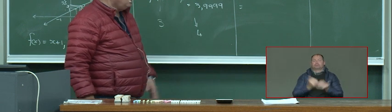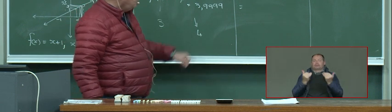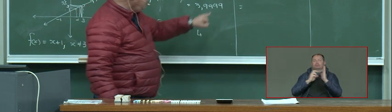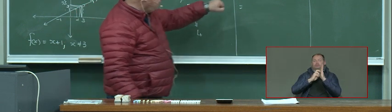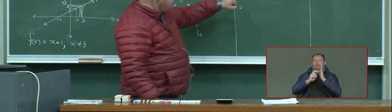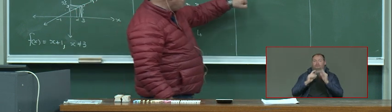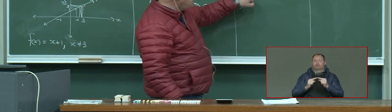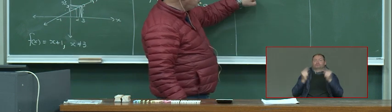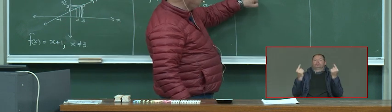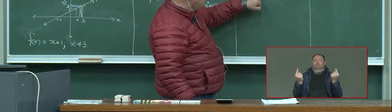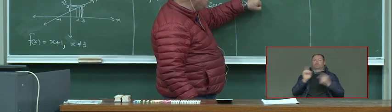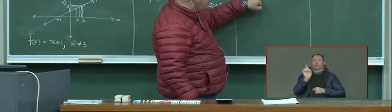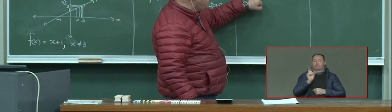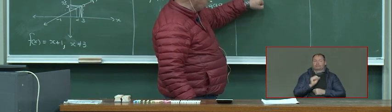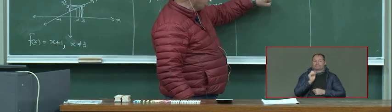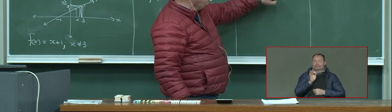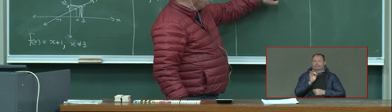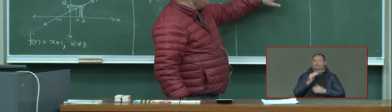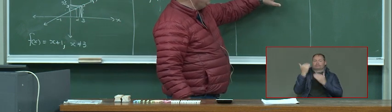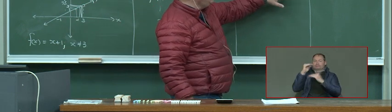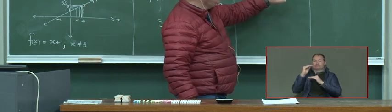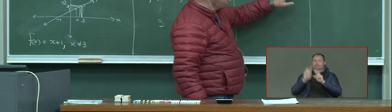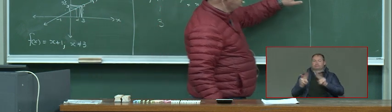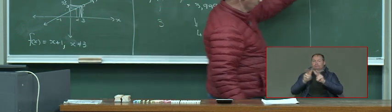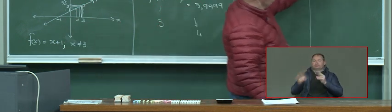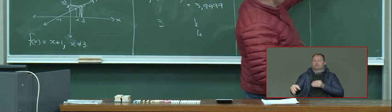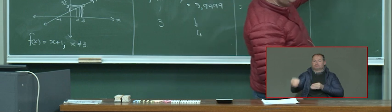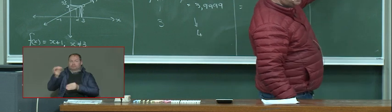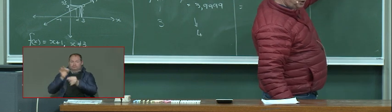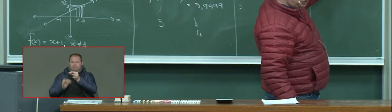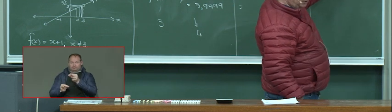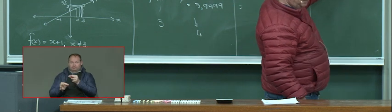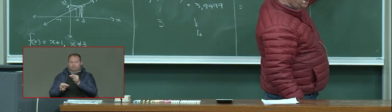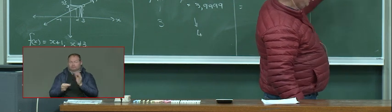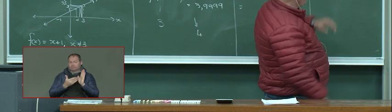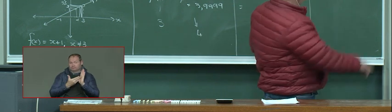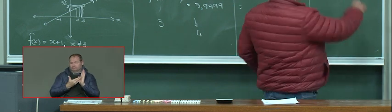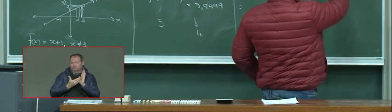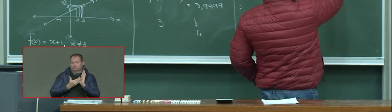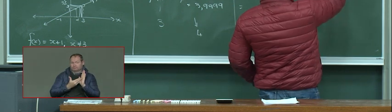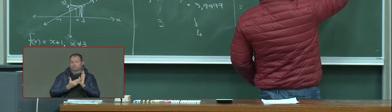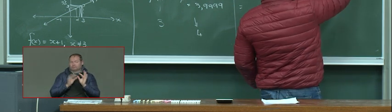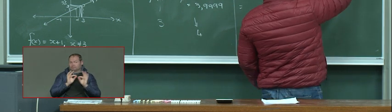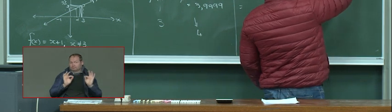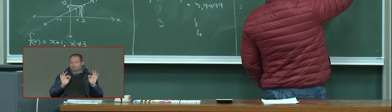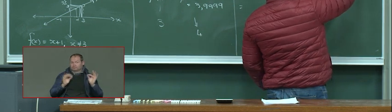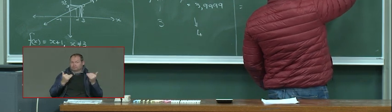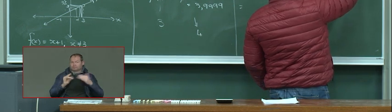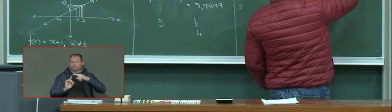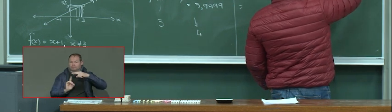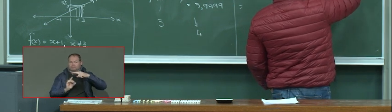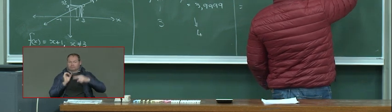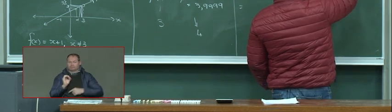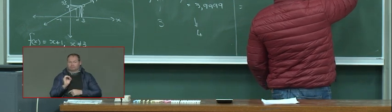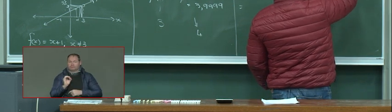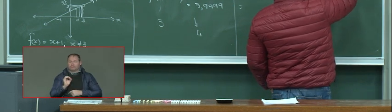is, if I substitute this limit value into the expression, and it makes the denominator 0,